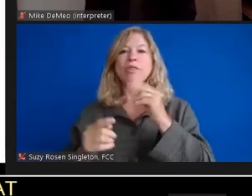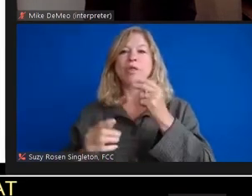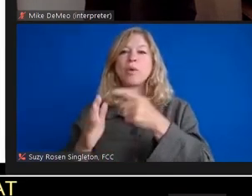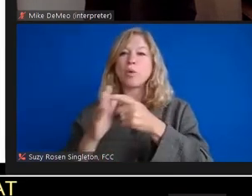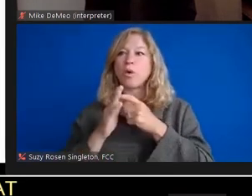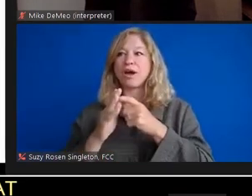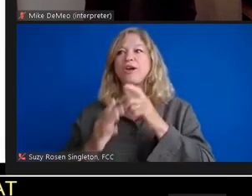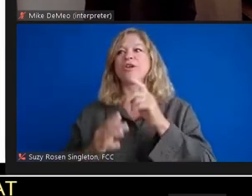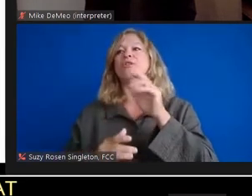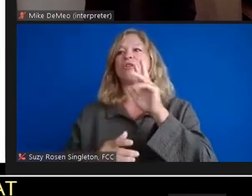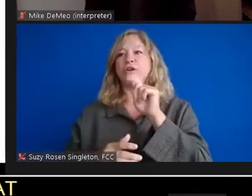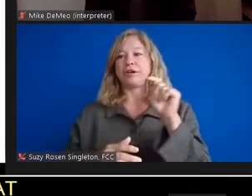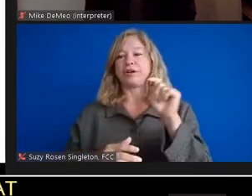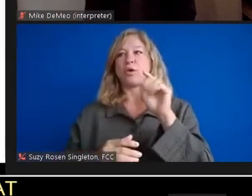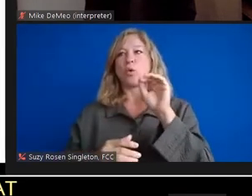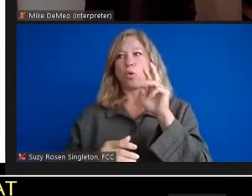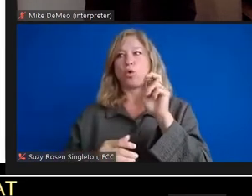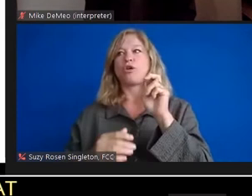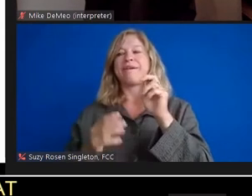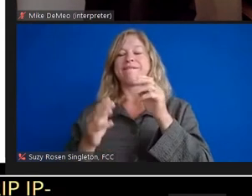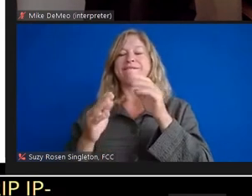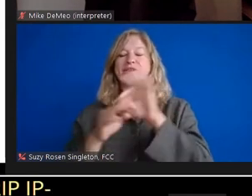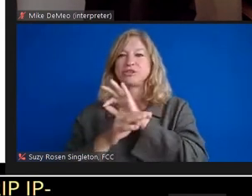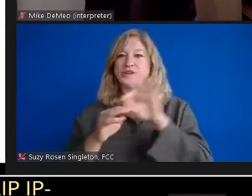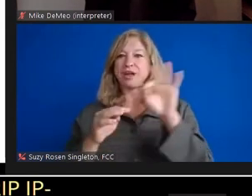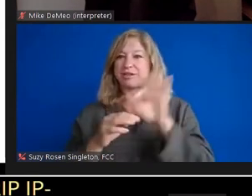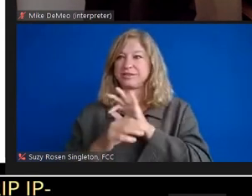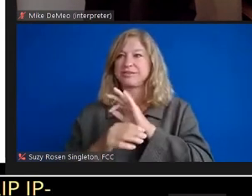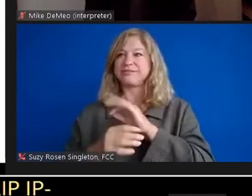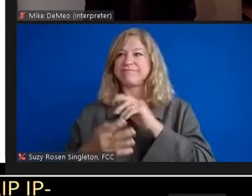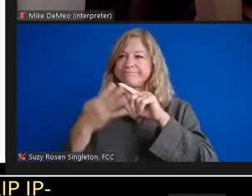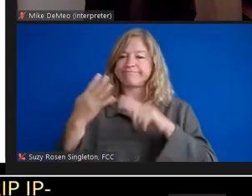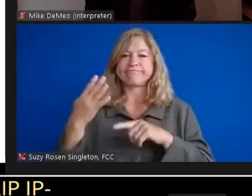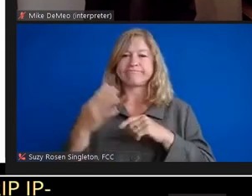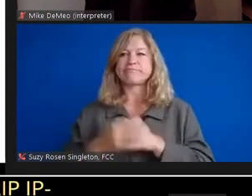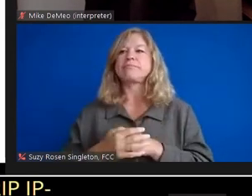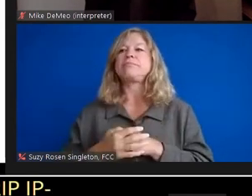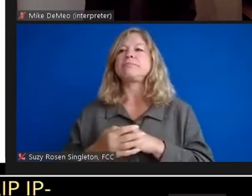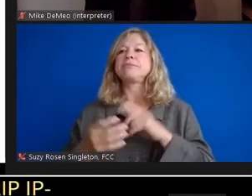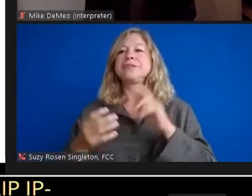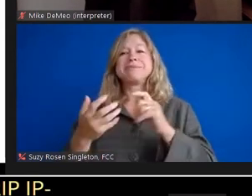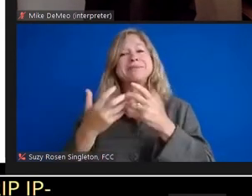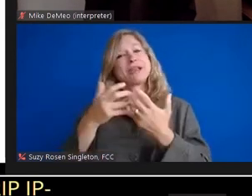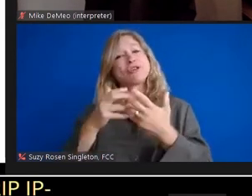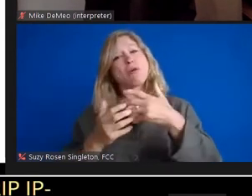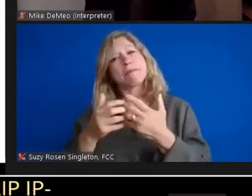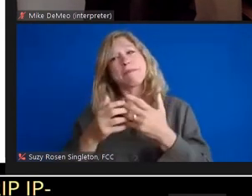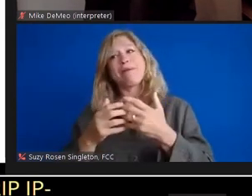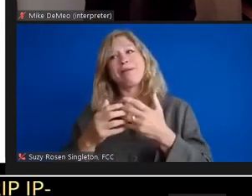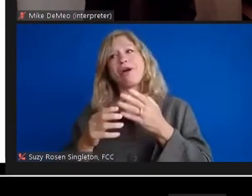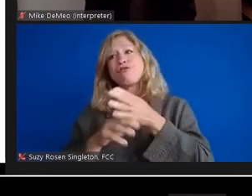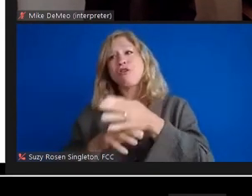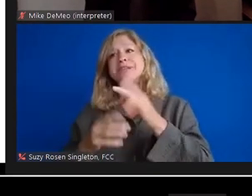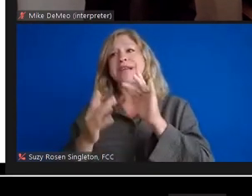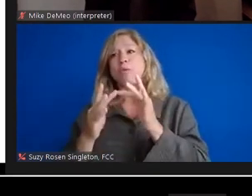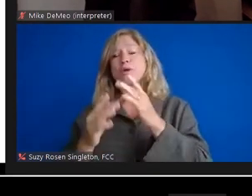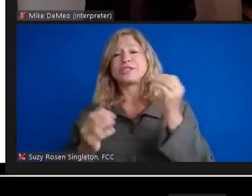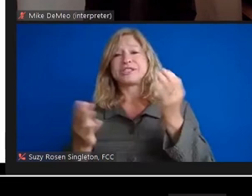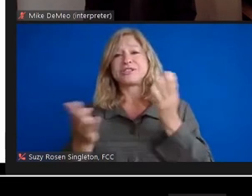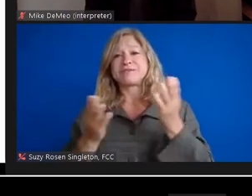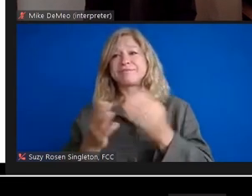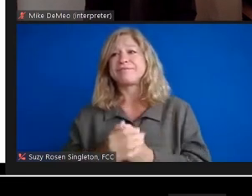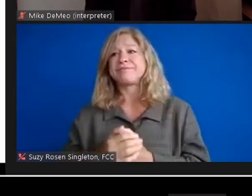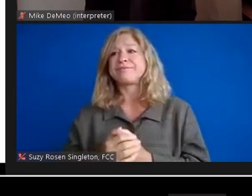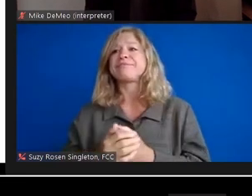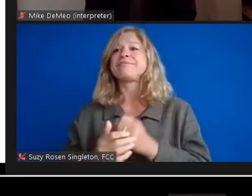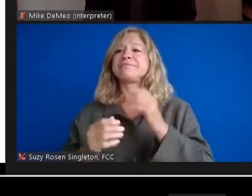Our rules do spell out what the required RTT core functionalities are. In specific, they